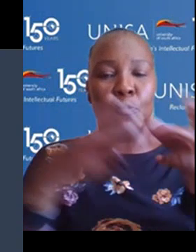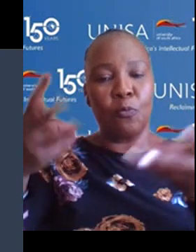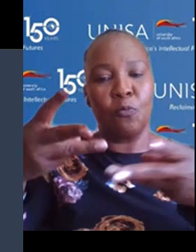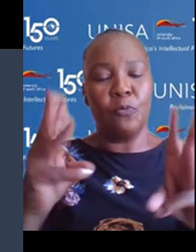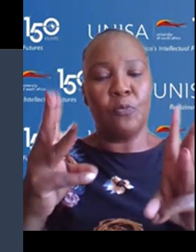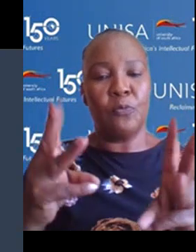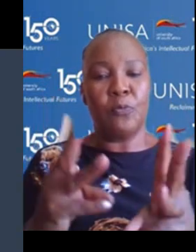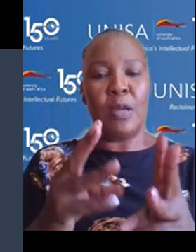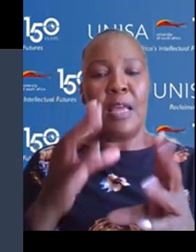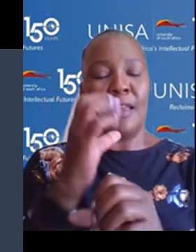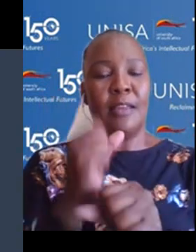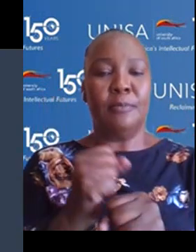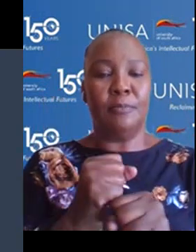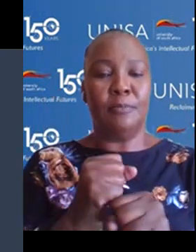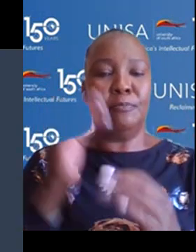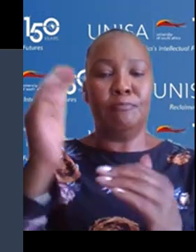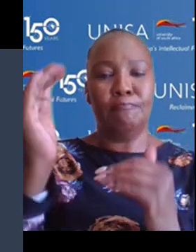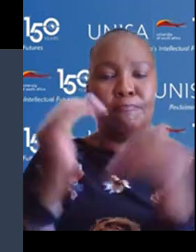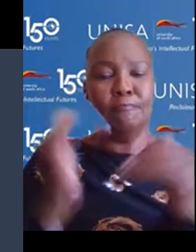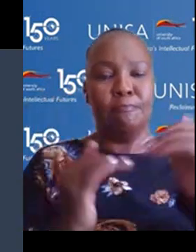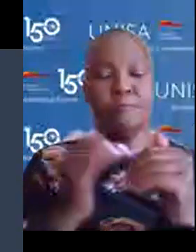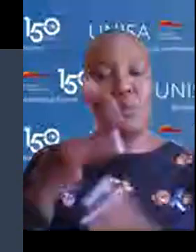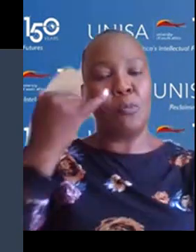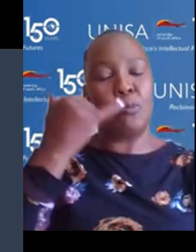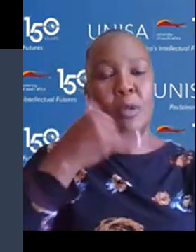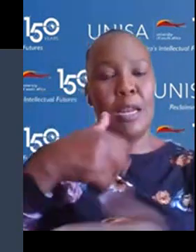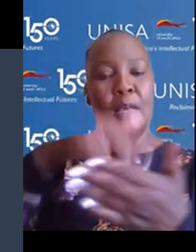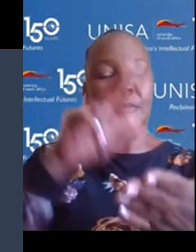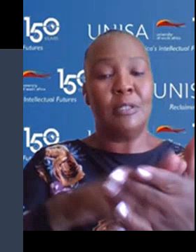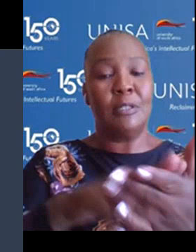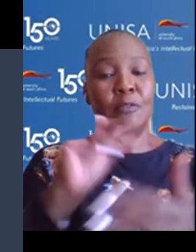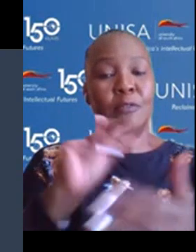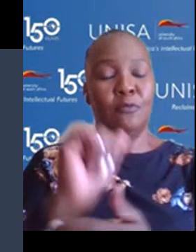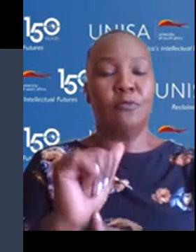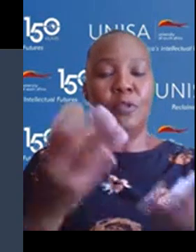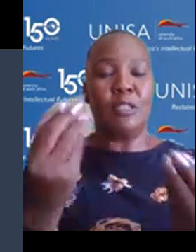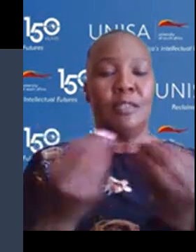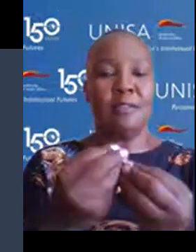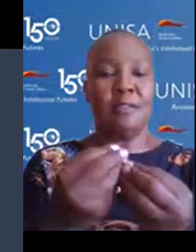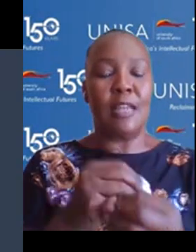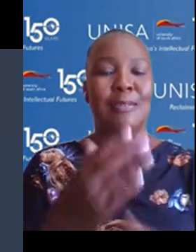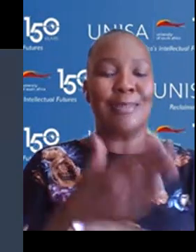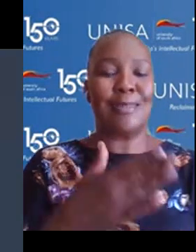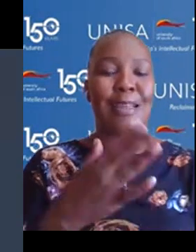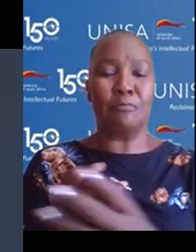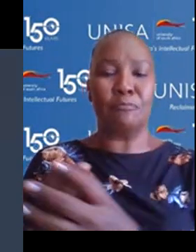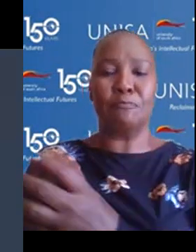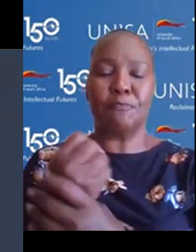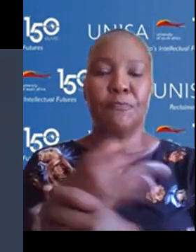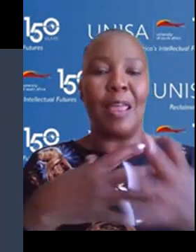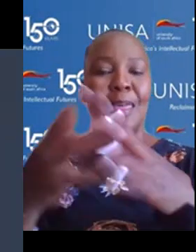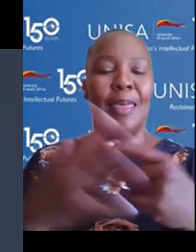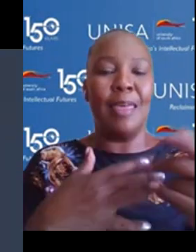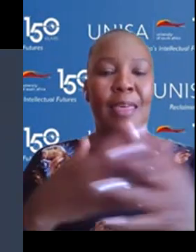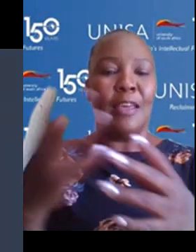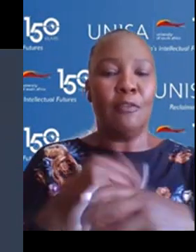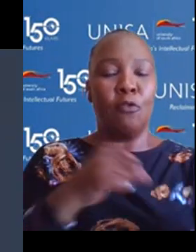Keep organized and connected with the mobile apps on your devices. And stay productive from any browser with Office for the